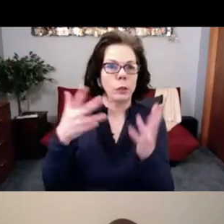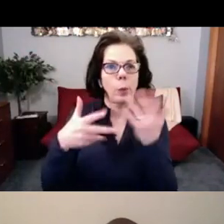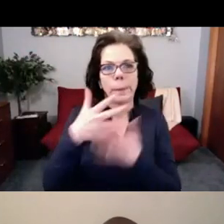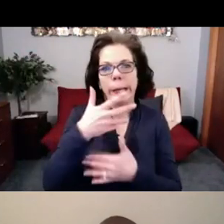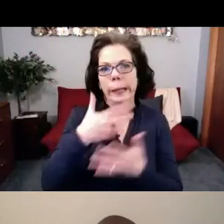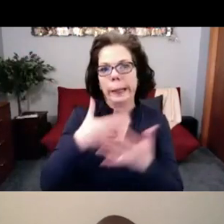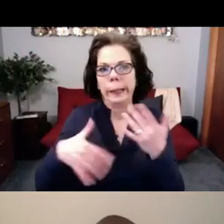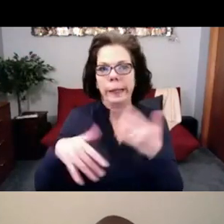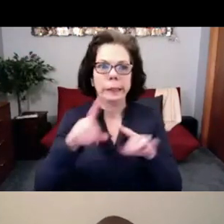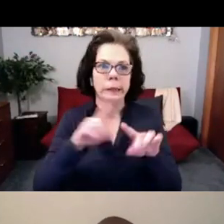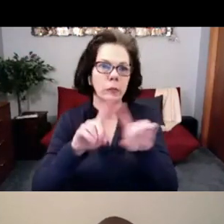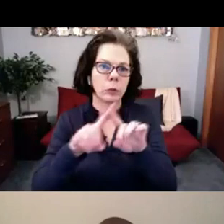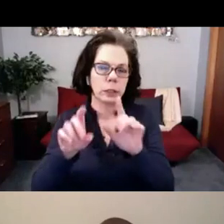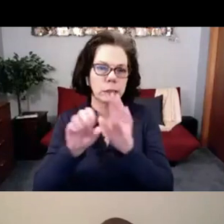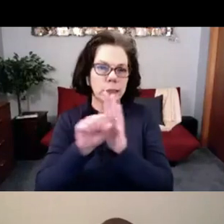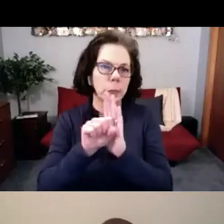and eliminating